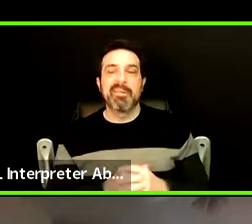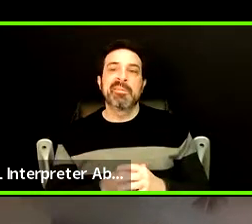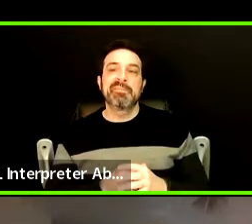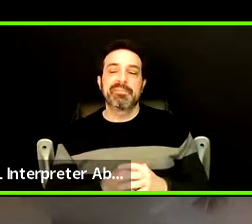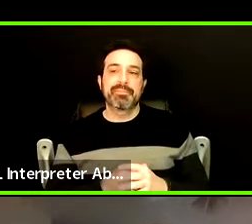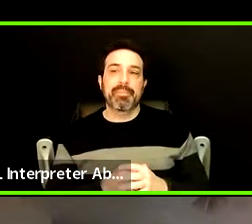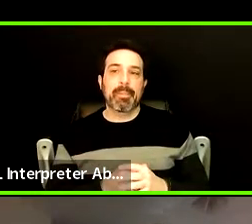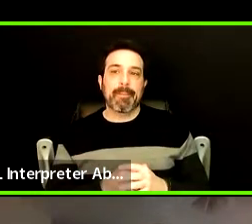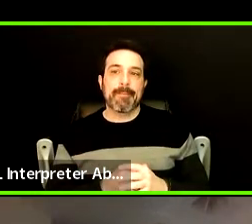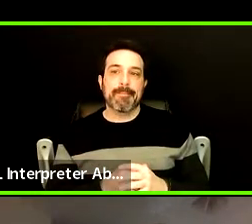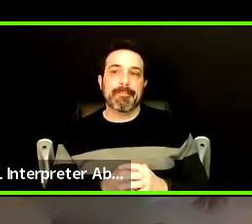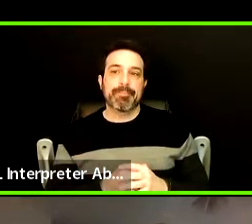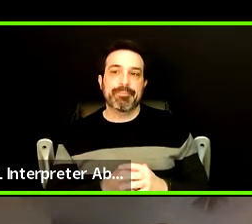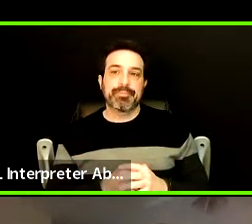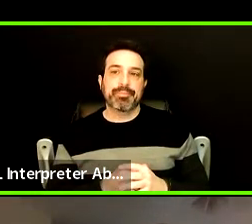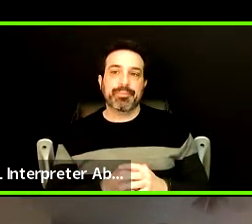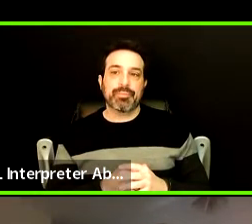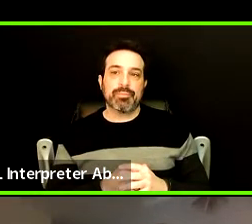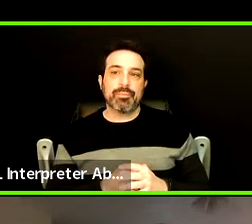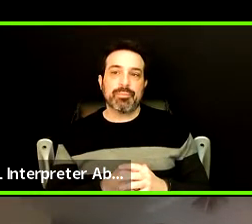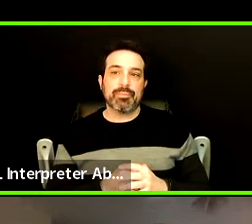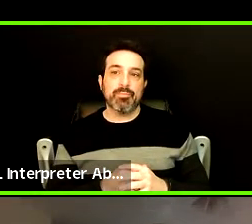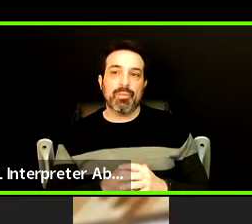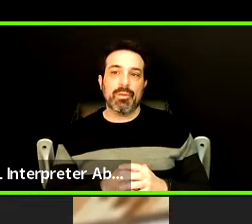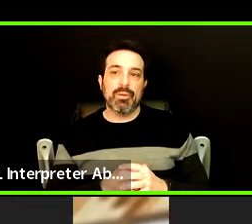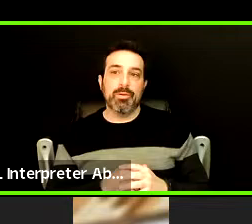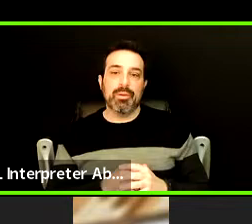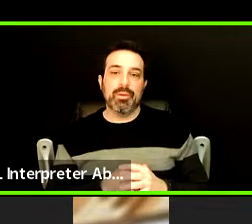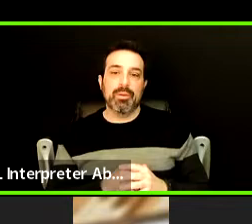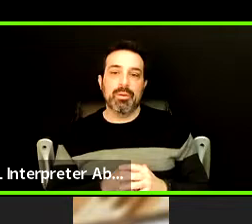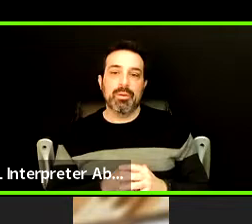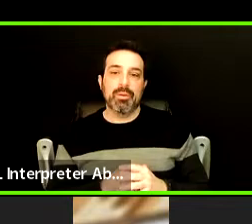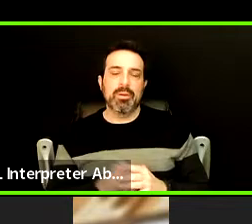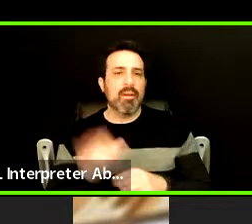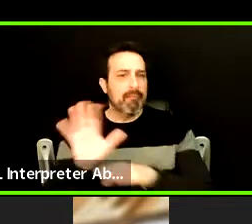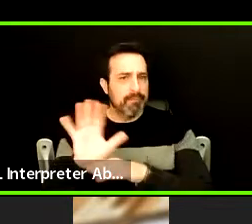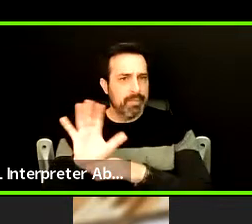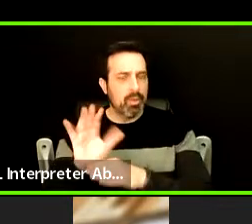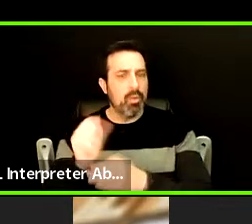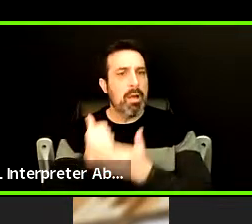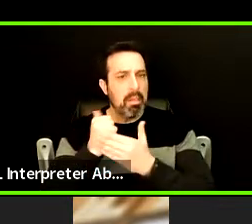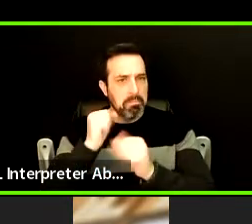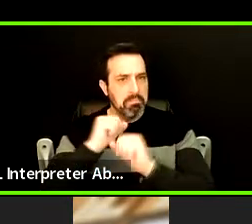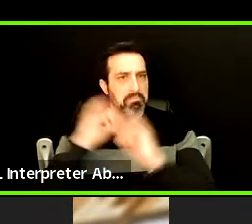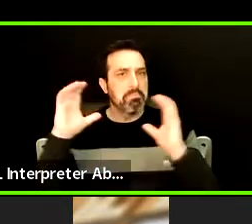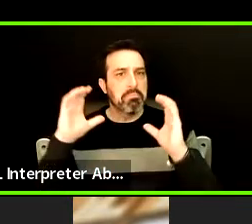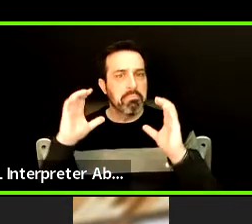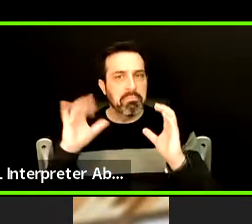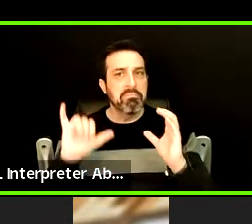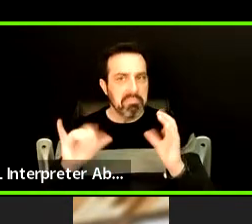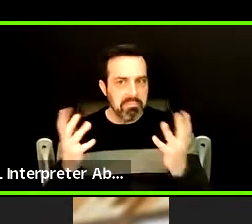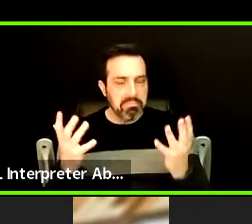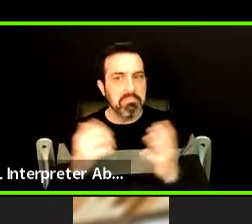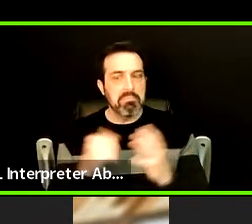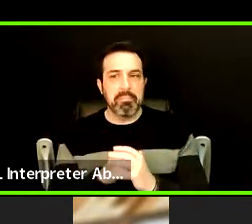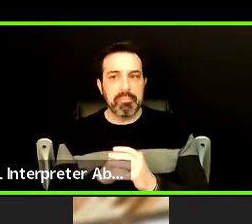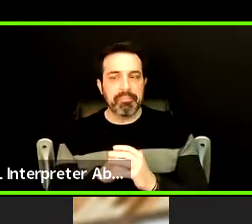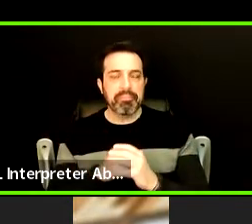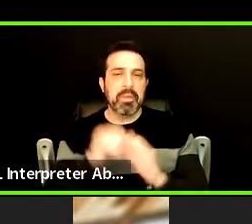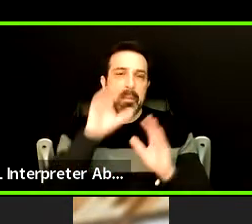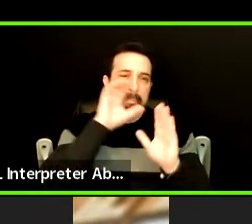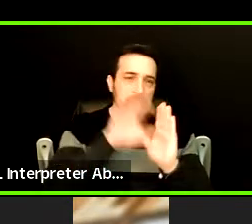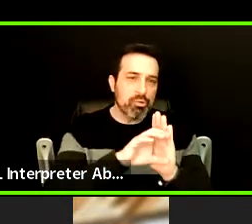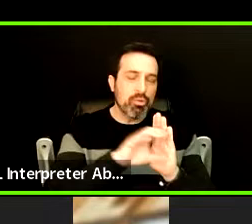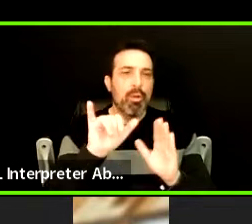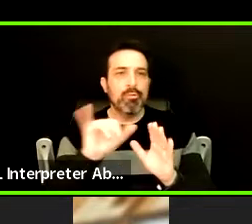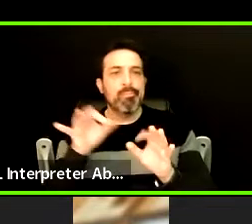think it was the more it can be. The video was helpful in the sense that there was not just, pictures, but